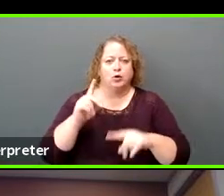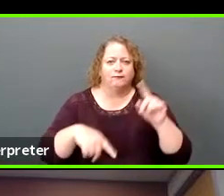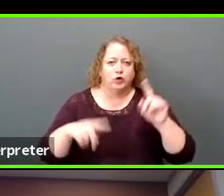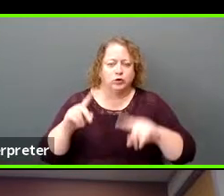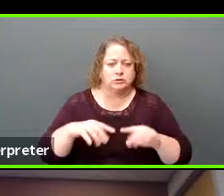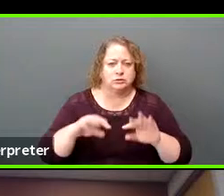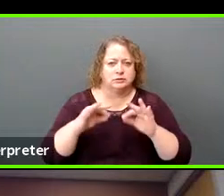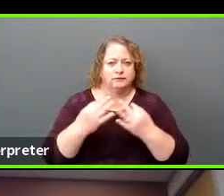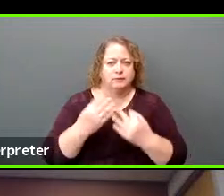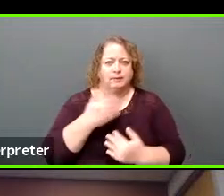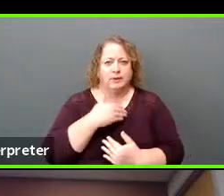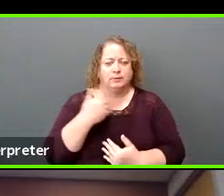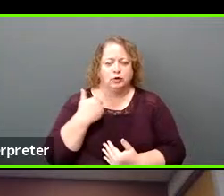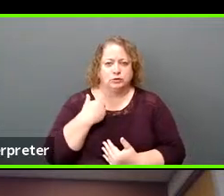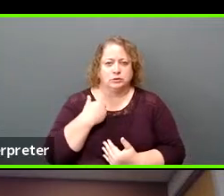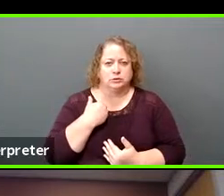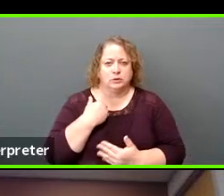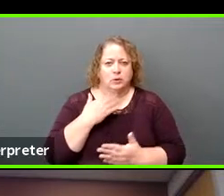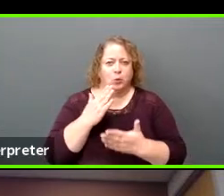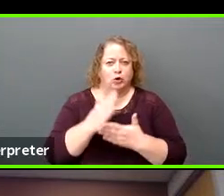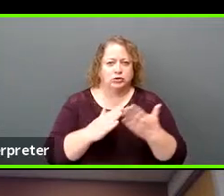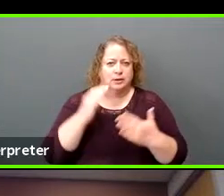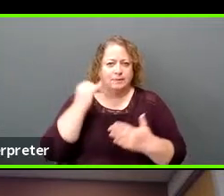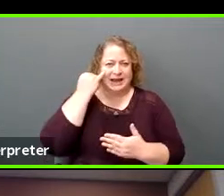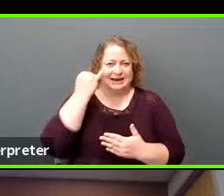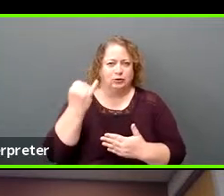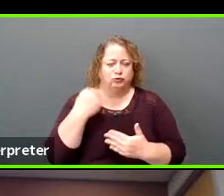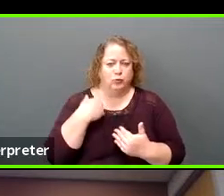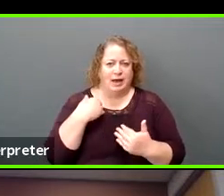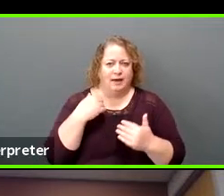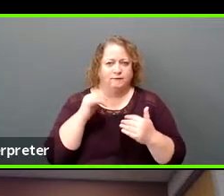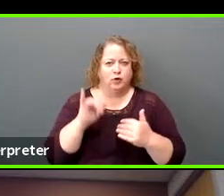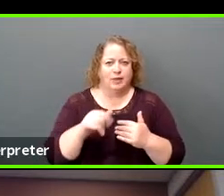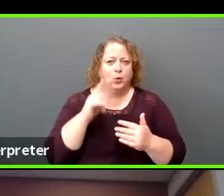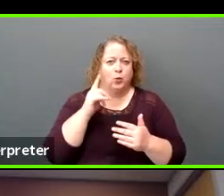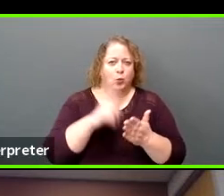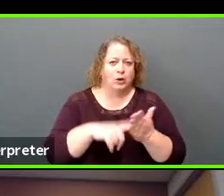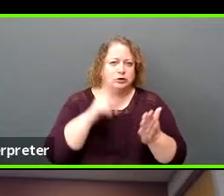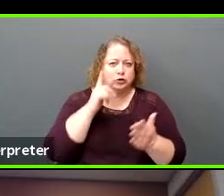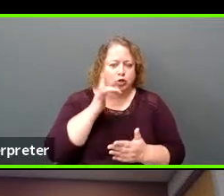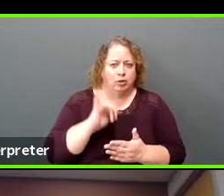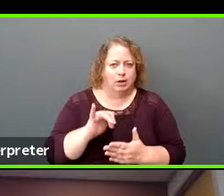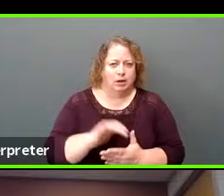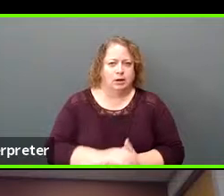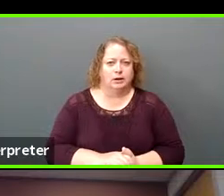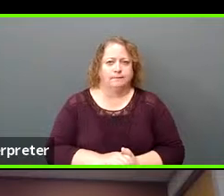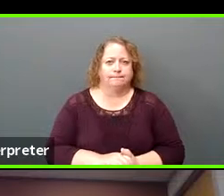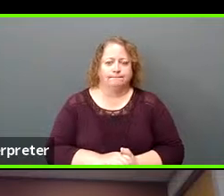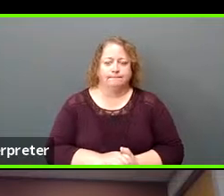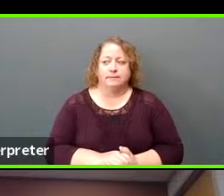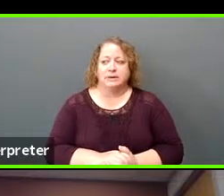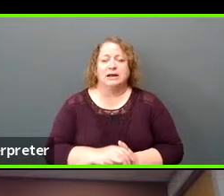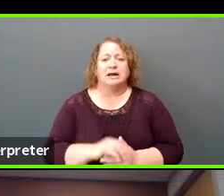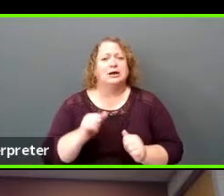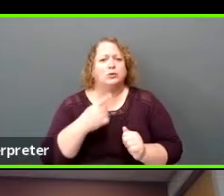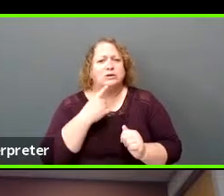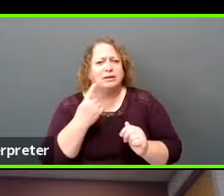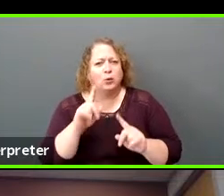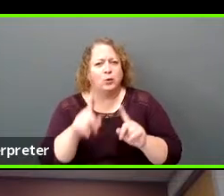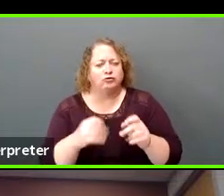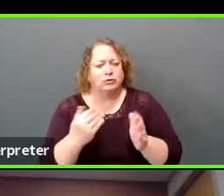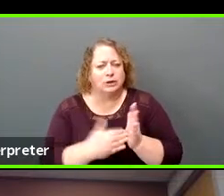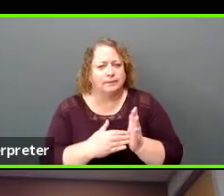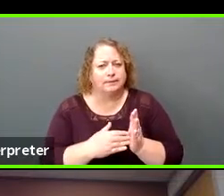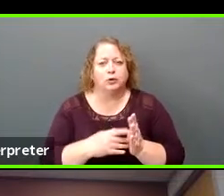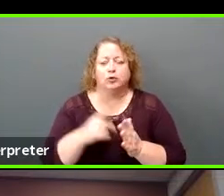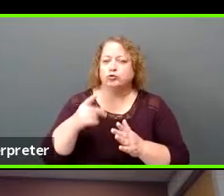in decision-making activities. What are some ideas you have on that? What does that look like in your mind? Can you repeat that question for me?